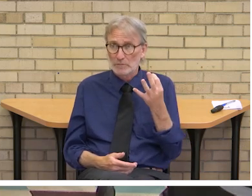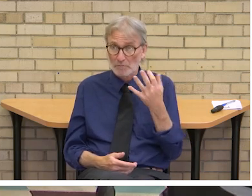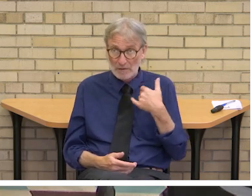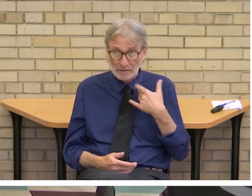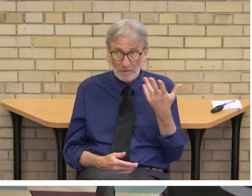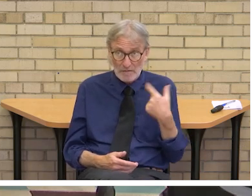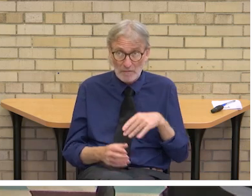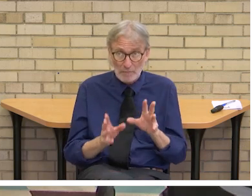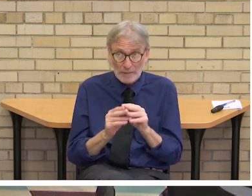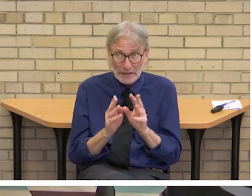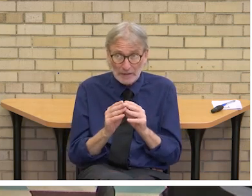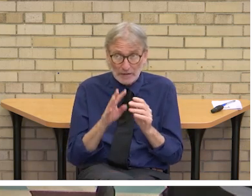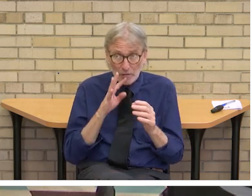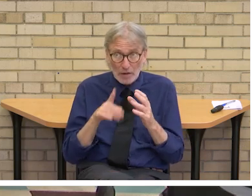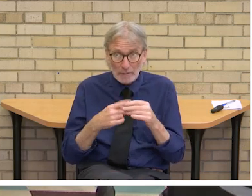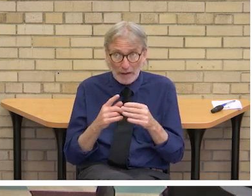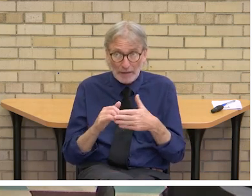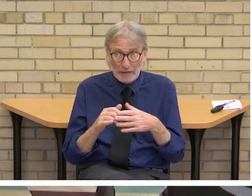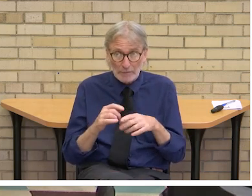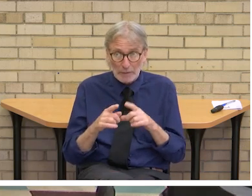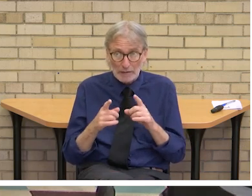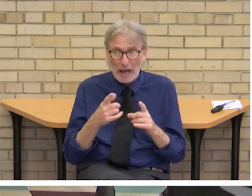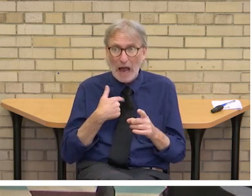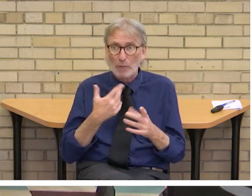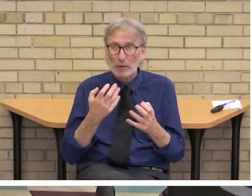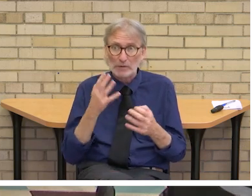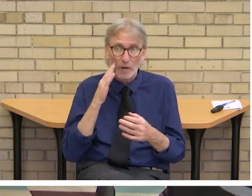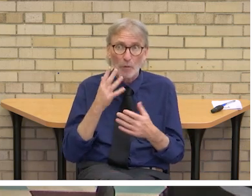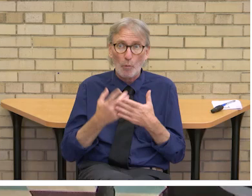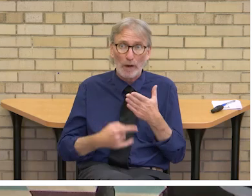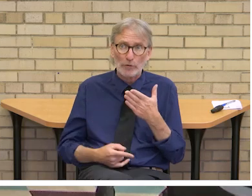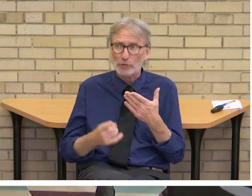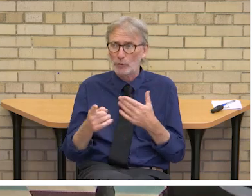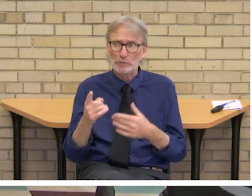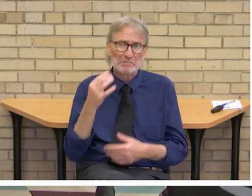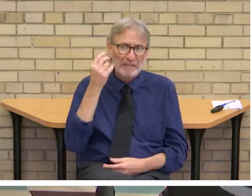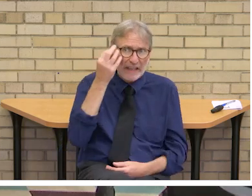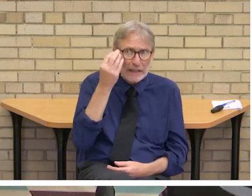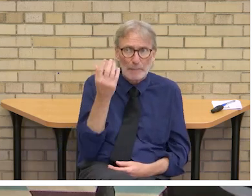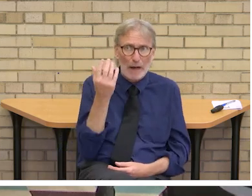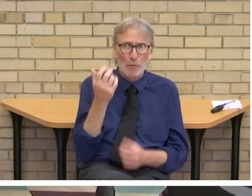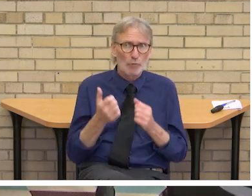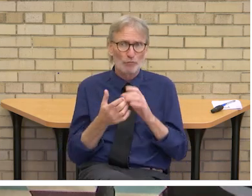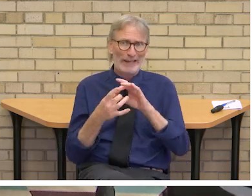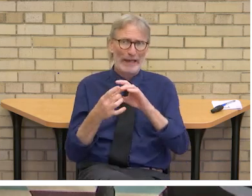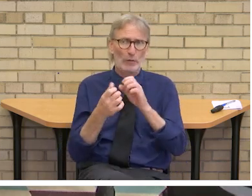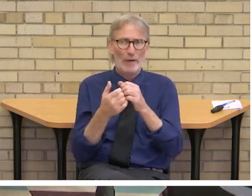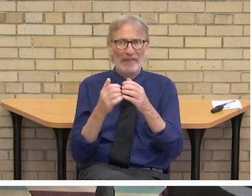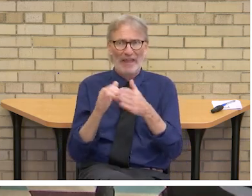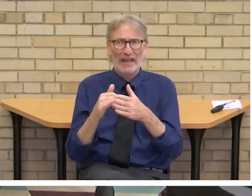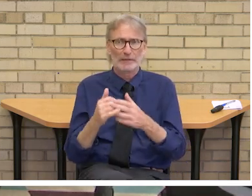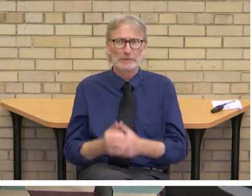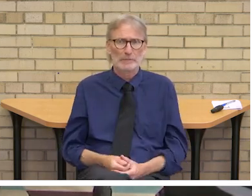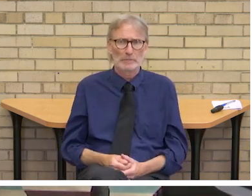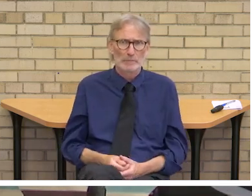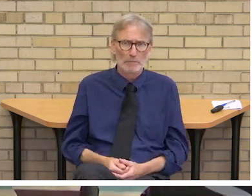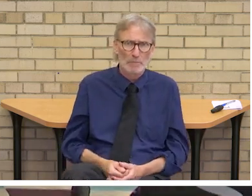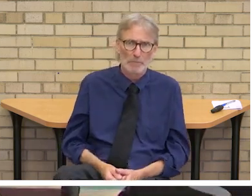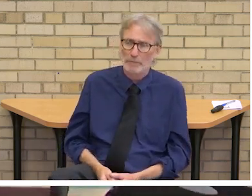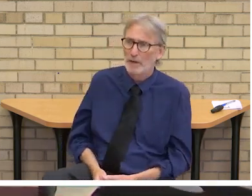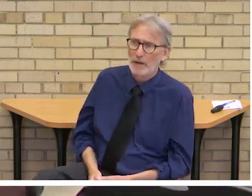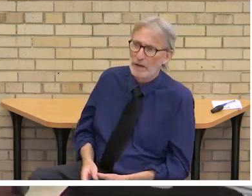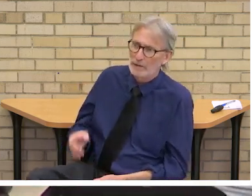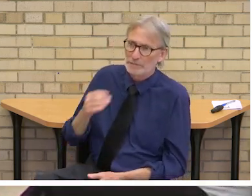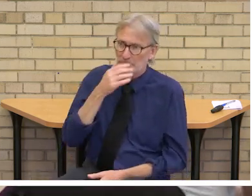meetings, but I just wanted to know like what the thought process was around all of this and what the public process might be if there is a follow-on public process